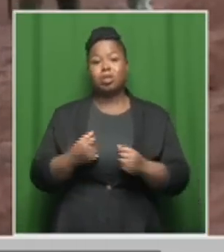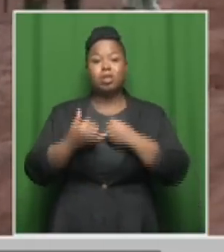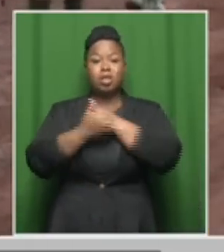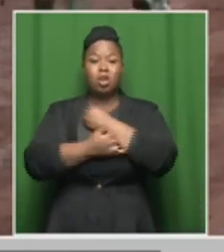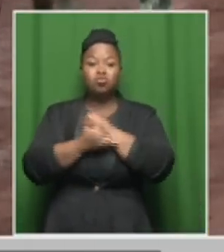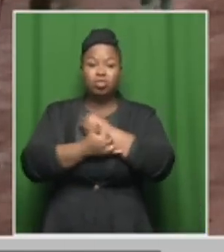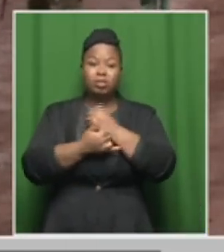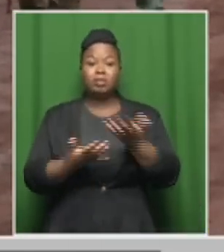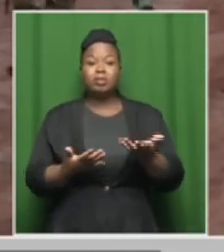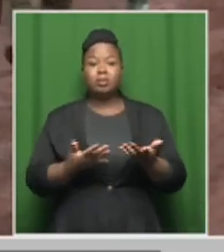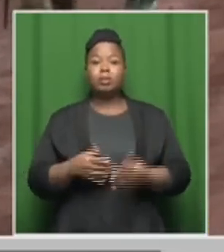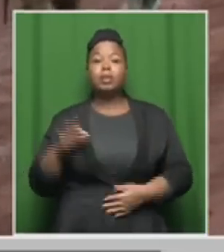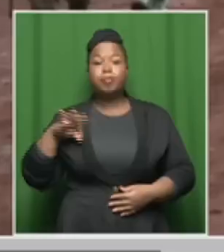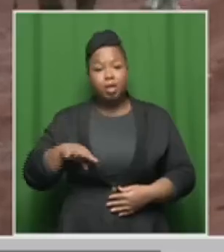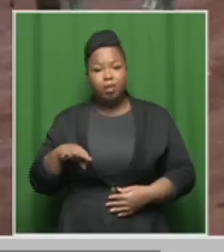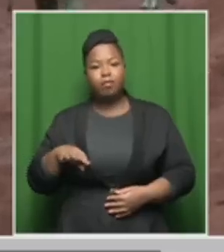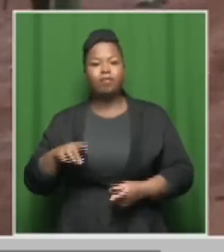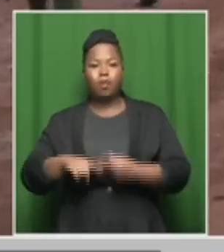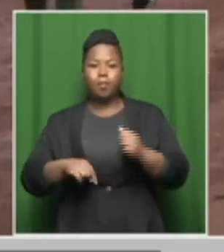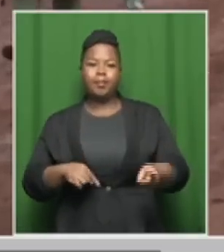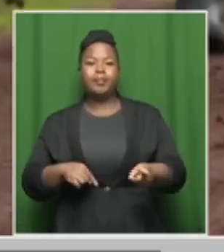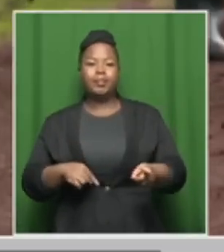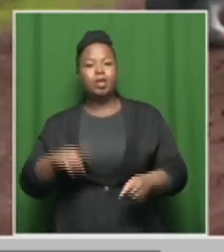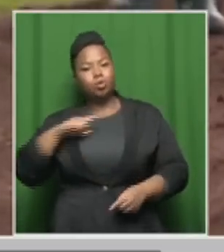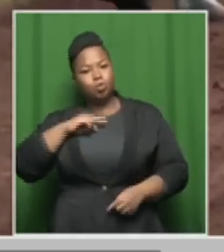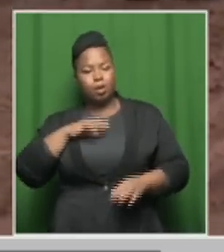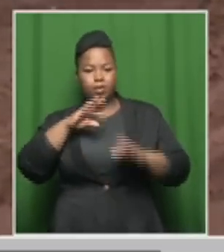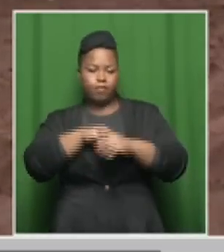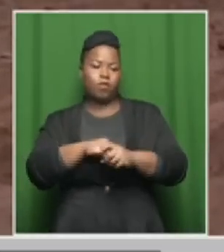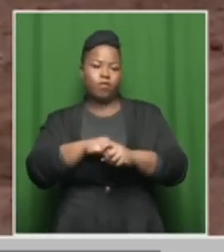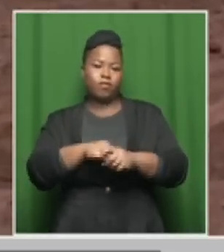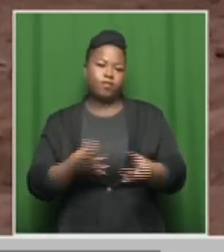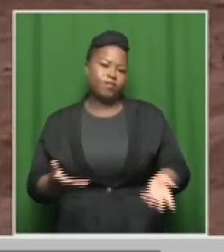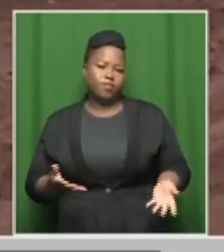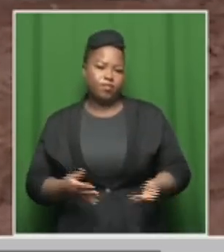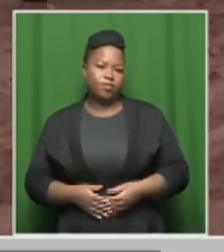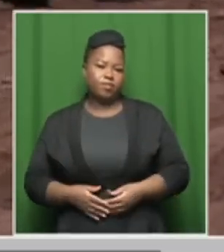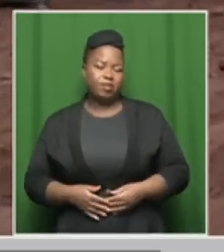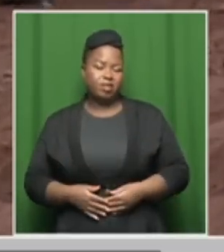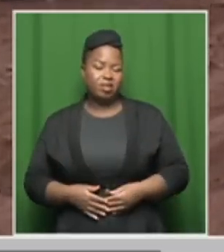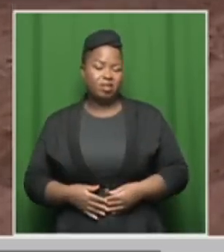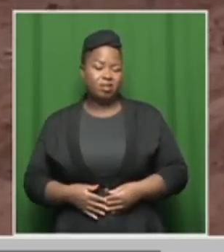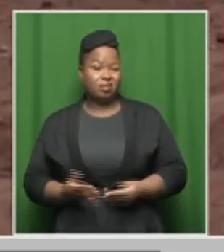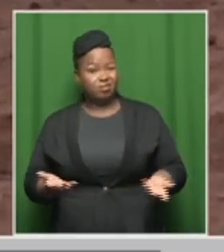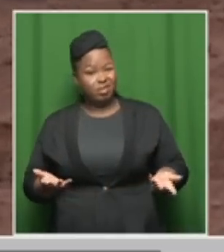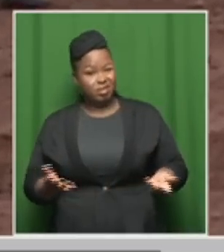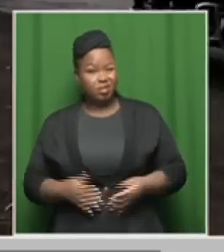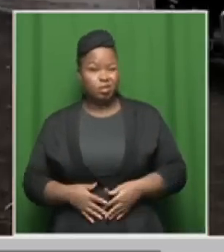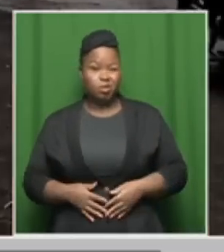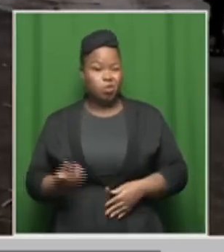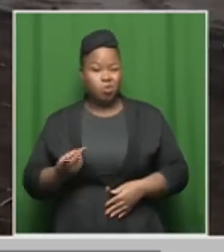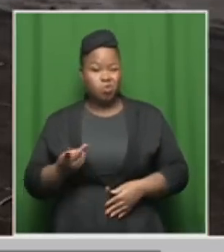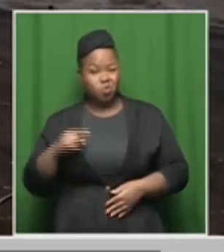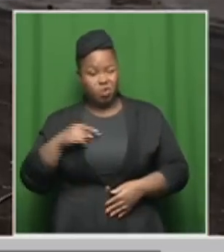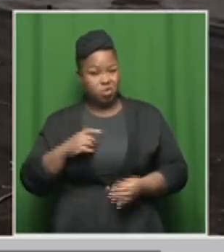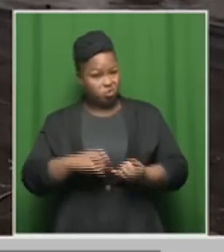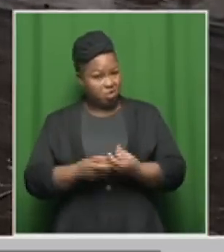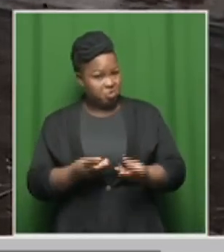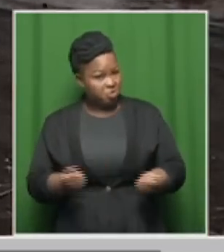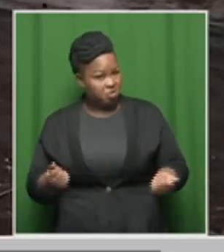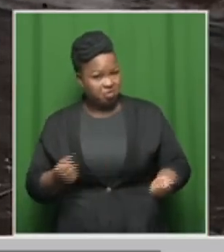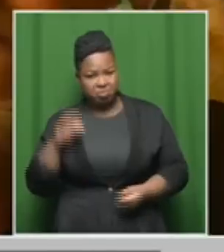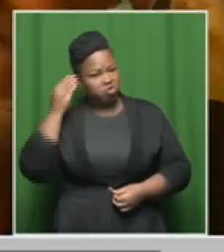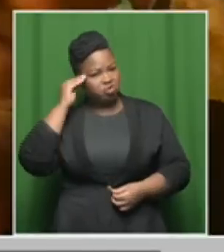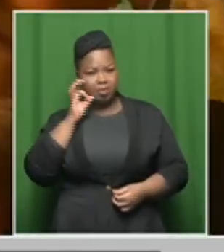from that, and political actors in Congo itself earns money from that. So it seems there's been little will and a capacity to actually do something about